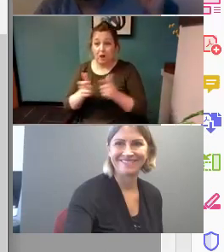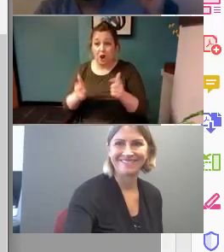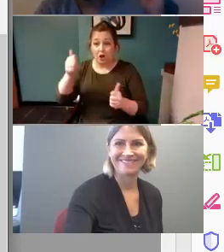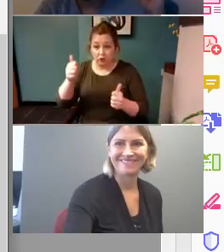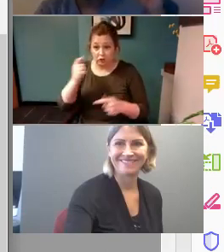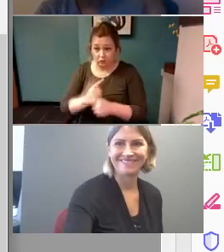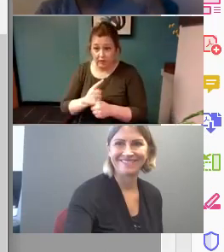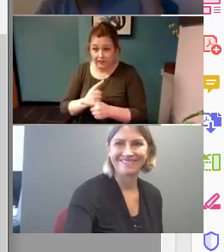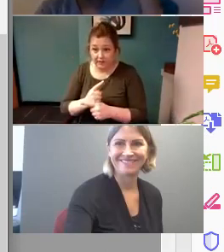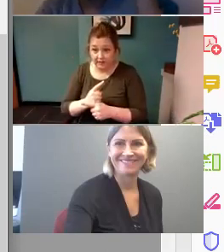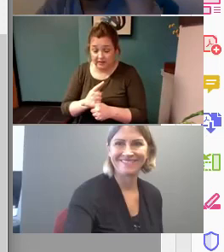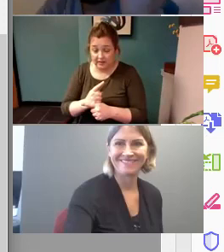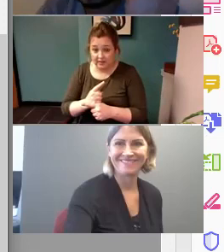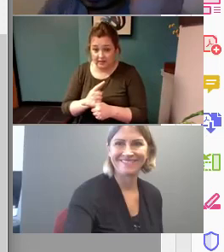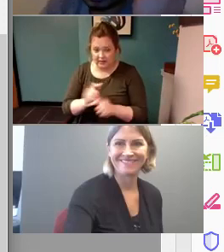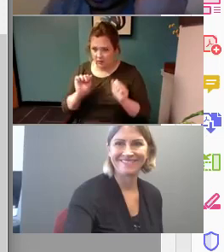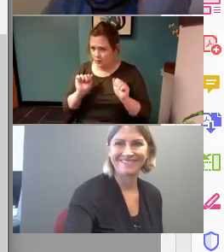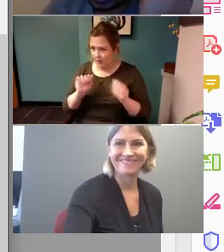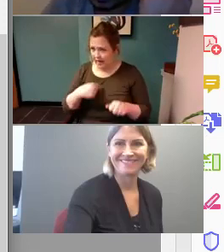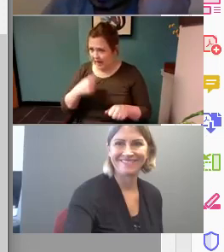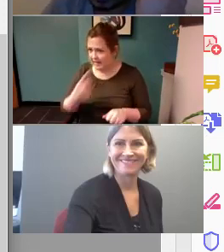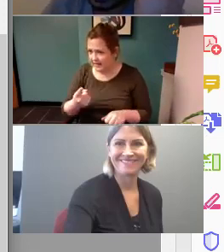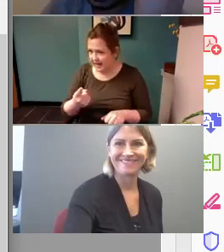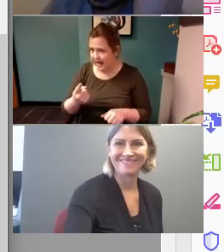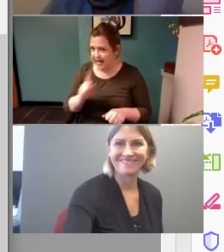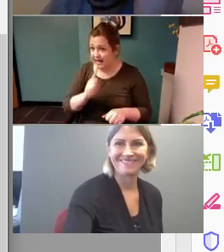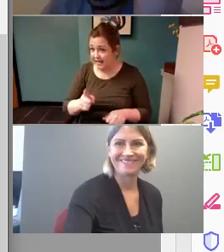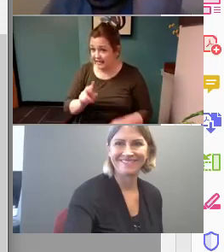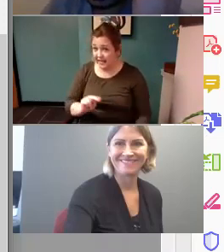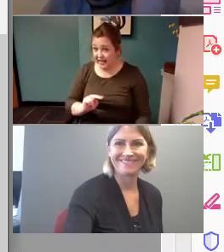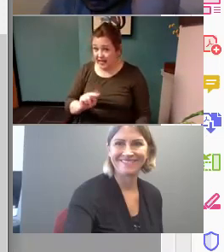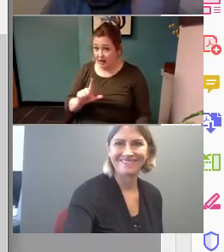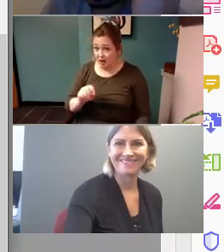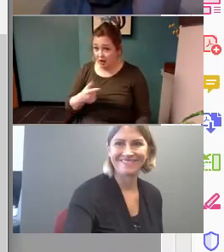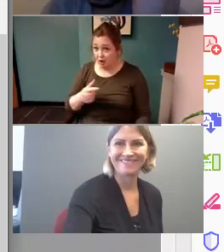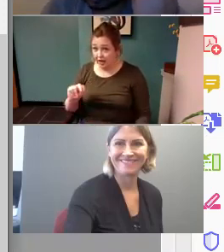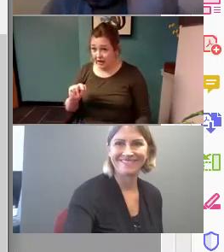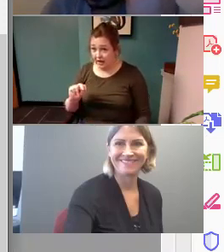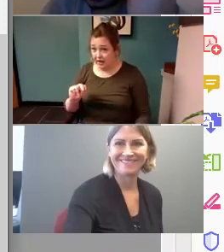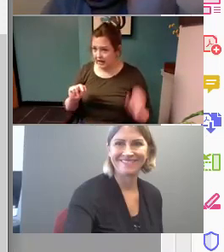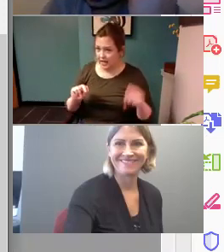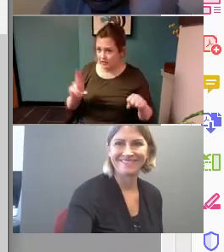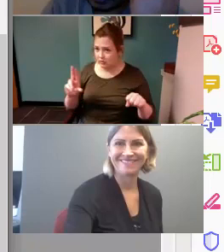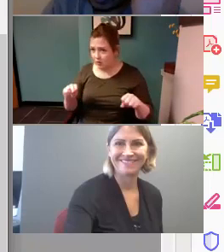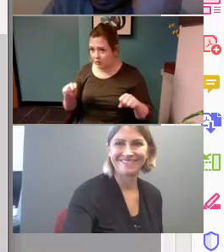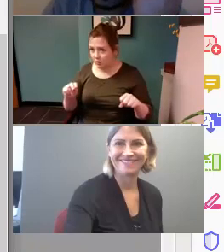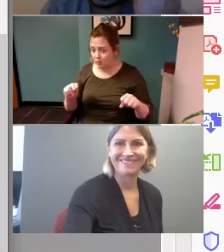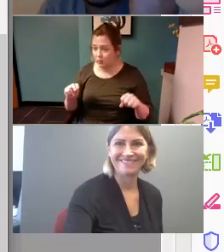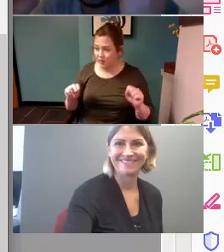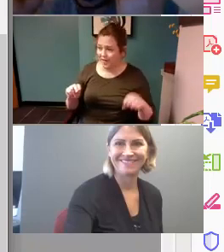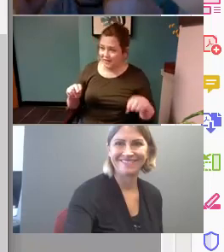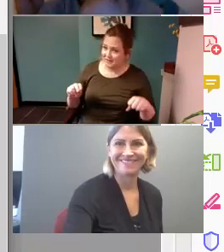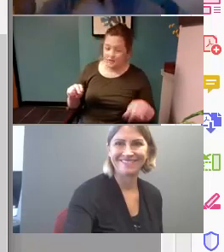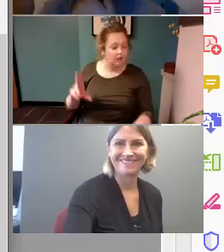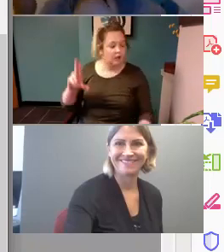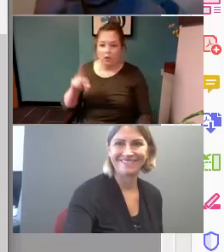n log n? Yes or no? Yeah. Yes. No, no, because it is not big O of